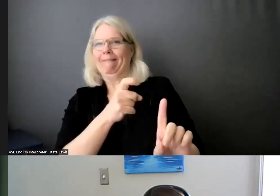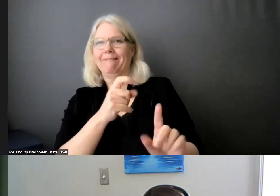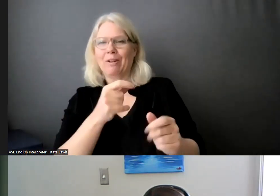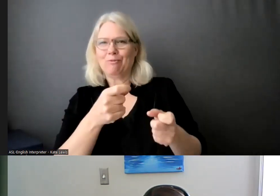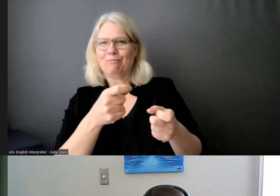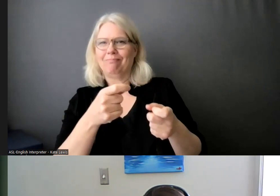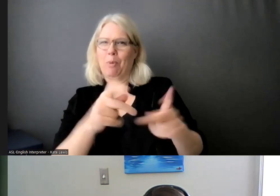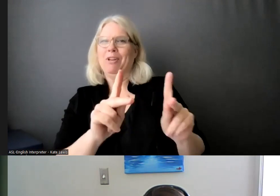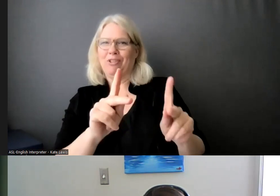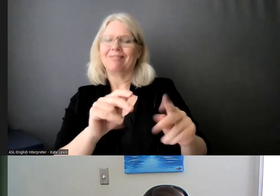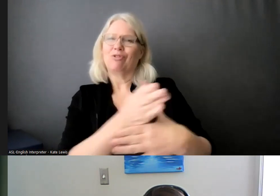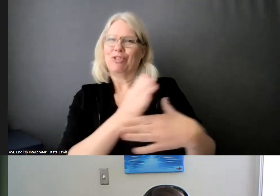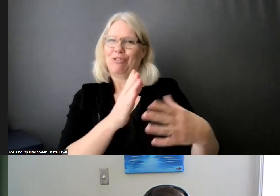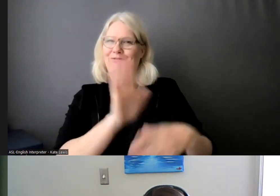Problem.